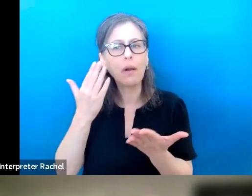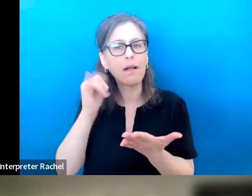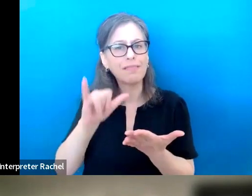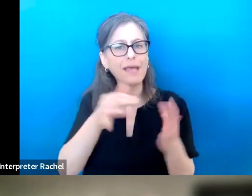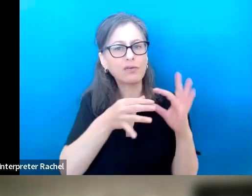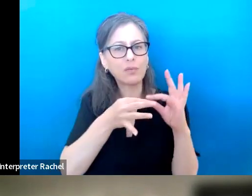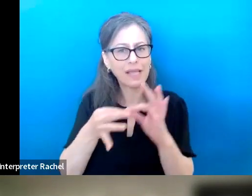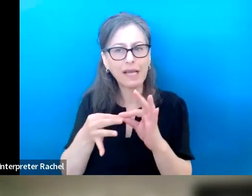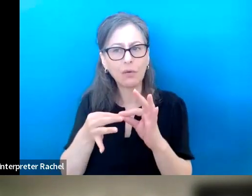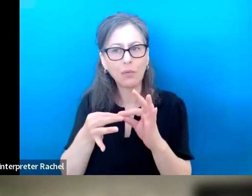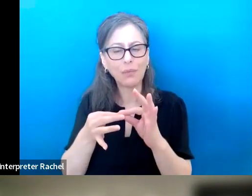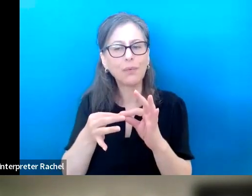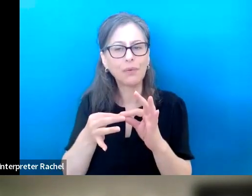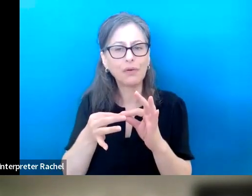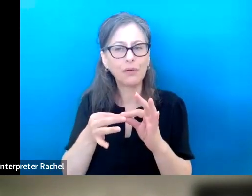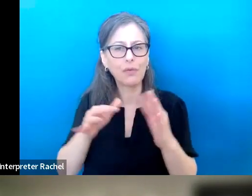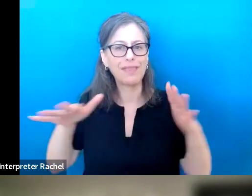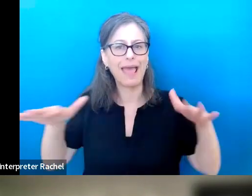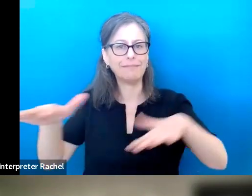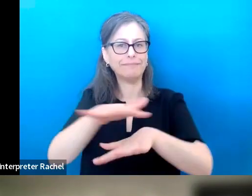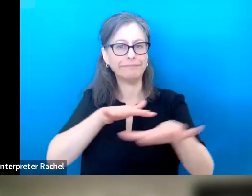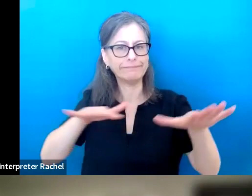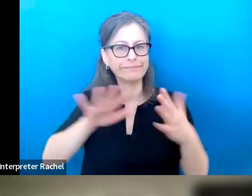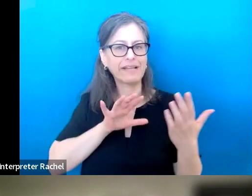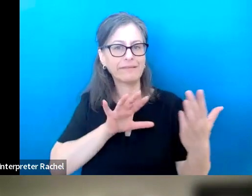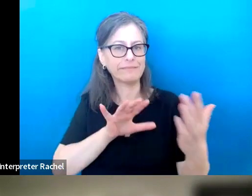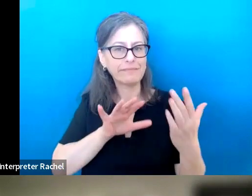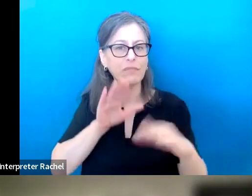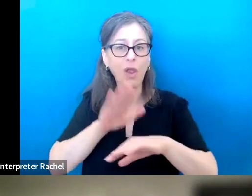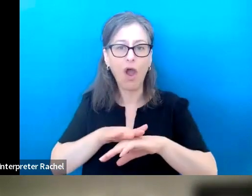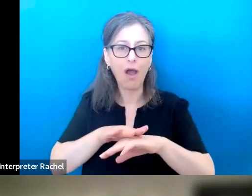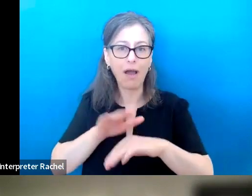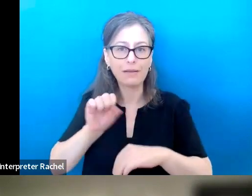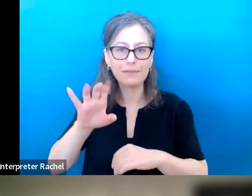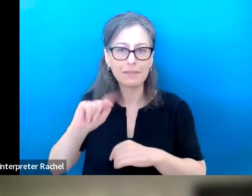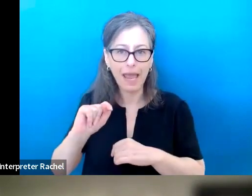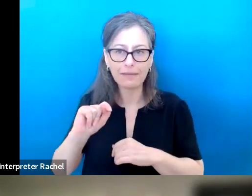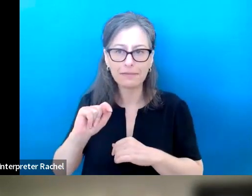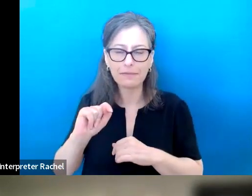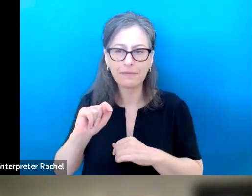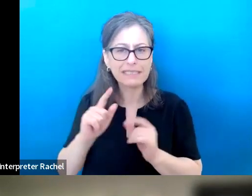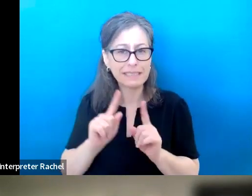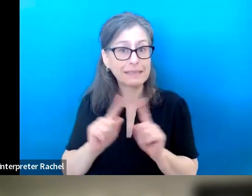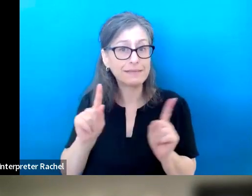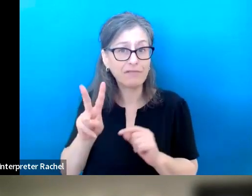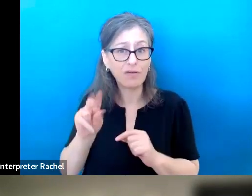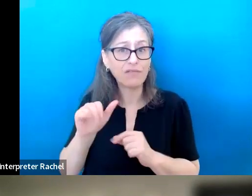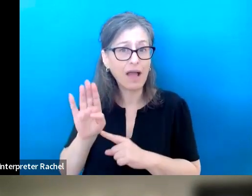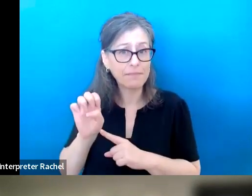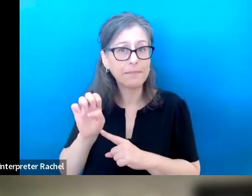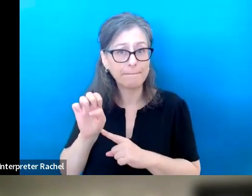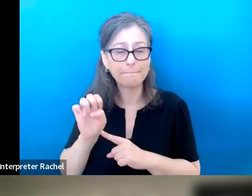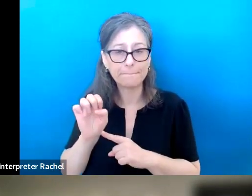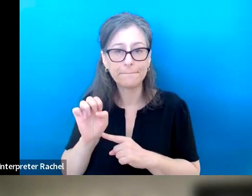explaining what the atmosphere was like on set. It just had a slightly different vibe to it. Having said